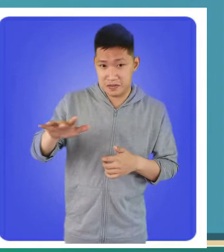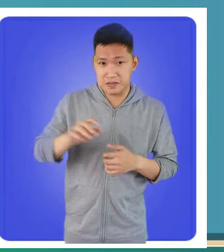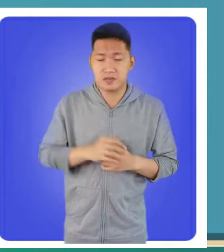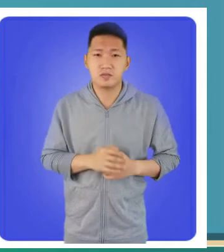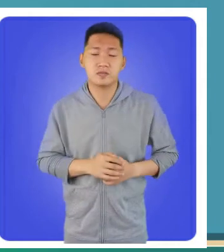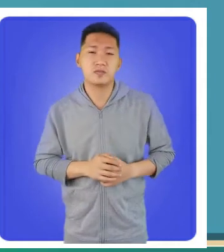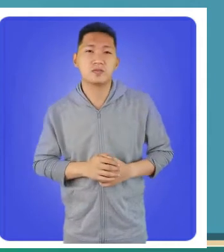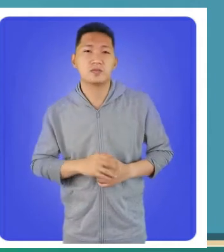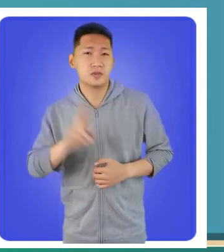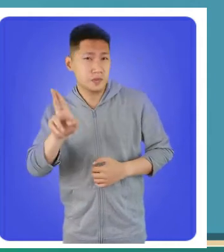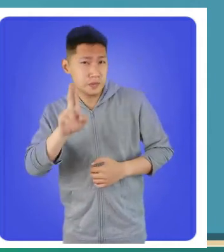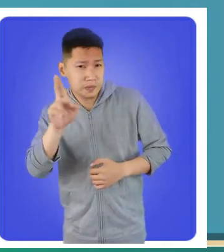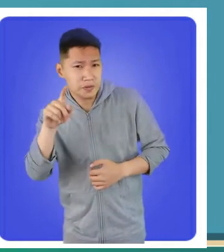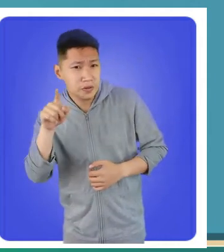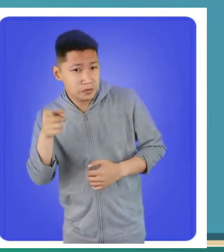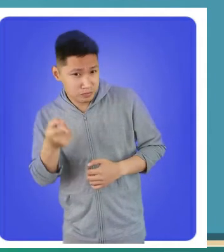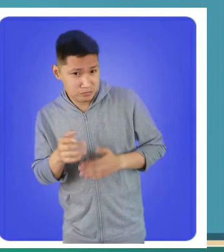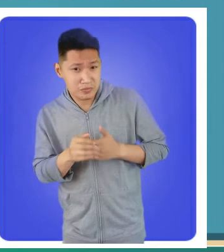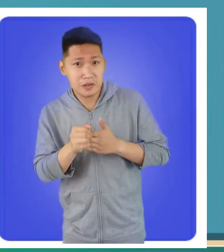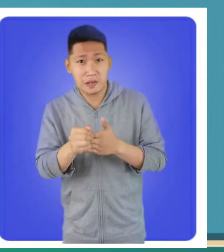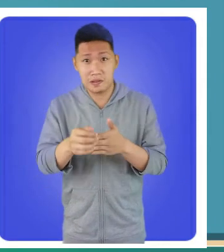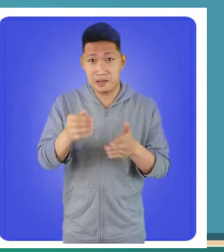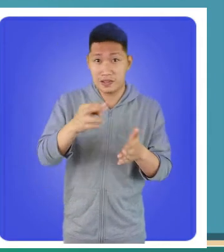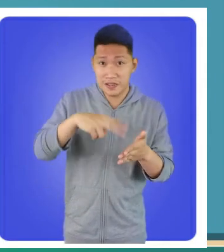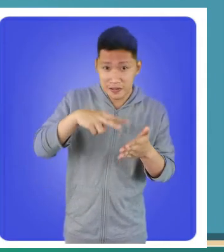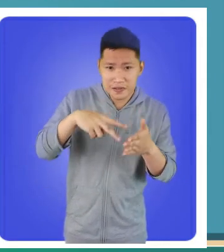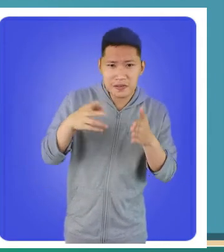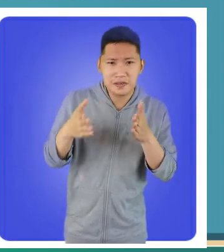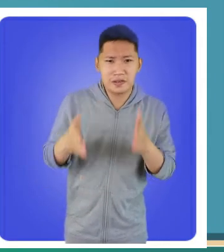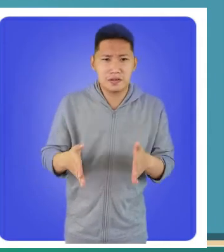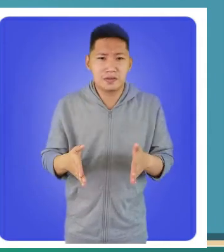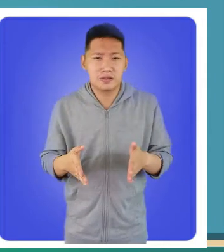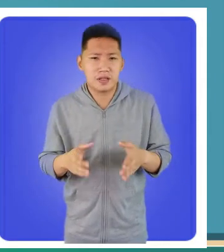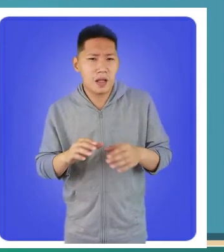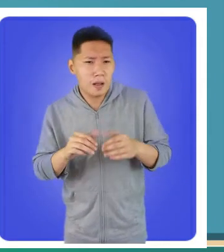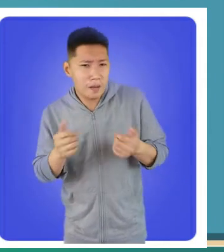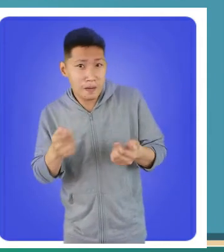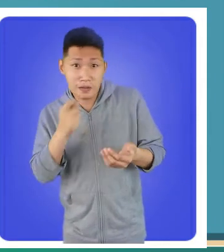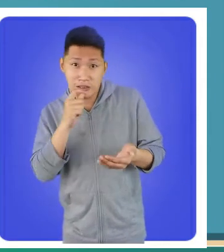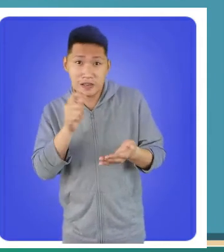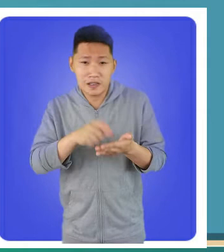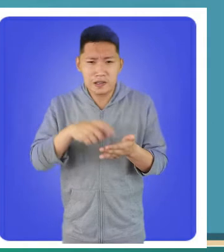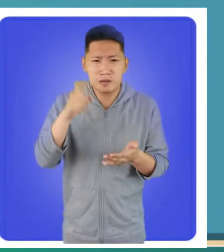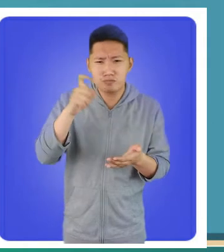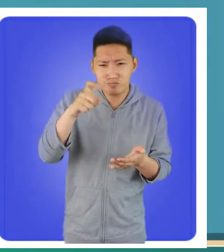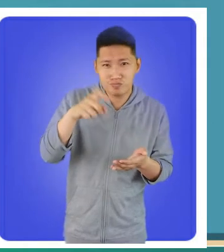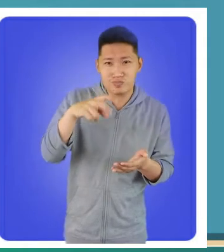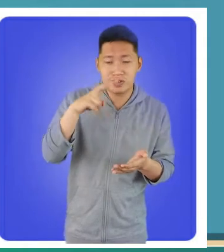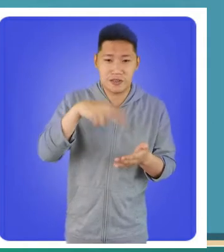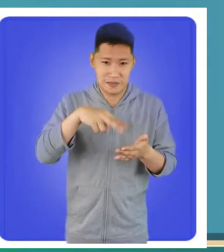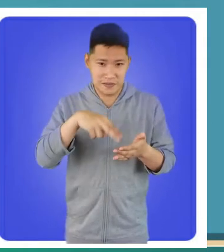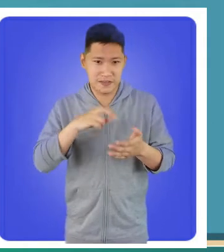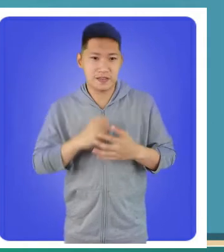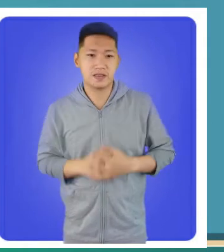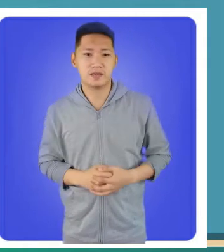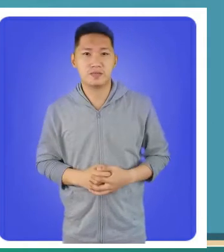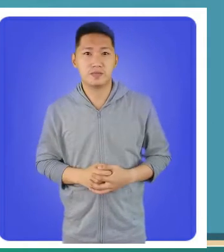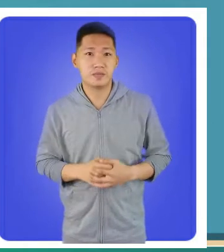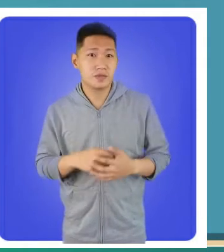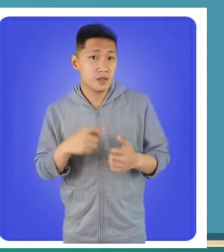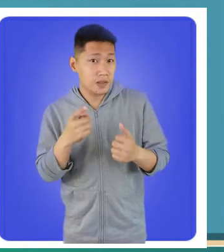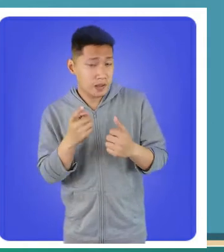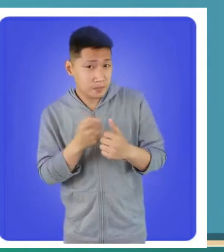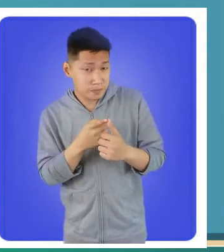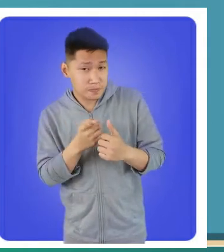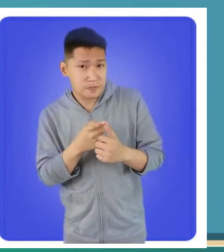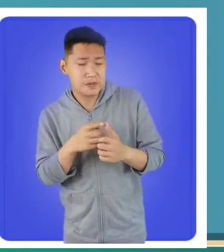spelling. The use of punctuation guides the reader regarding how the text should be read. Look at